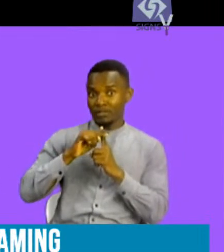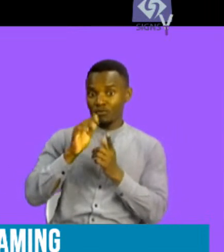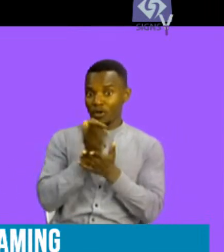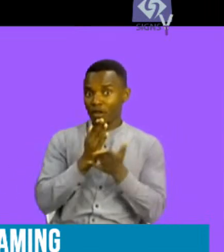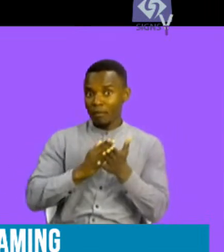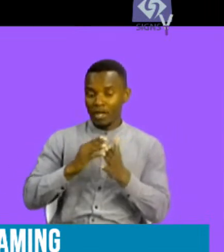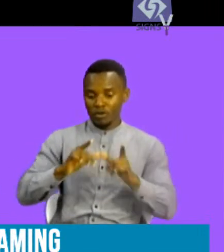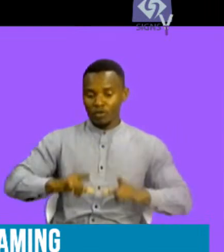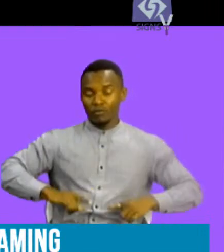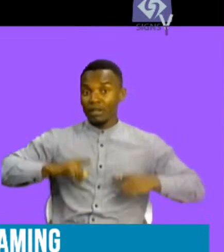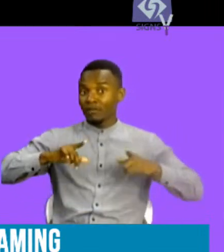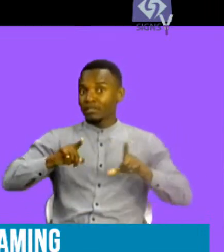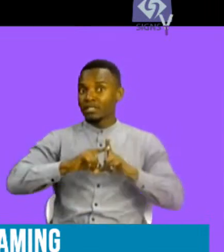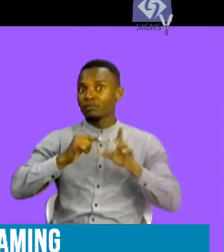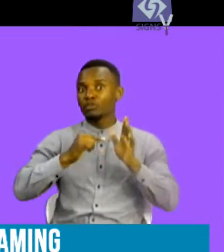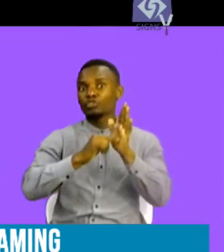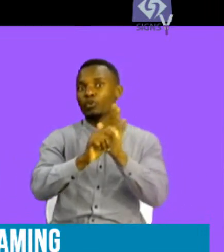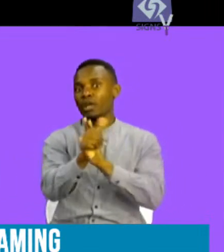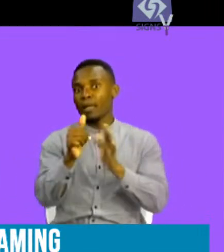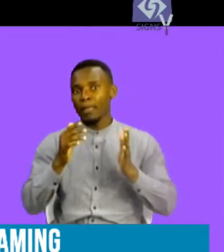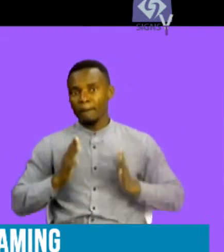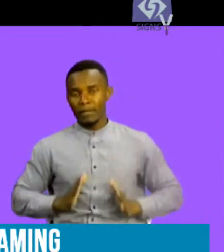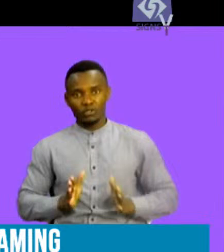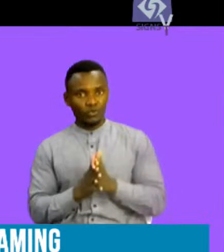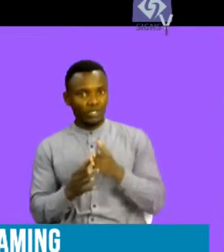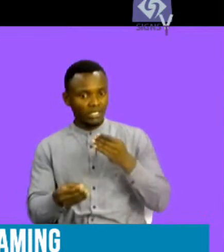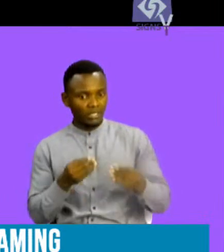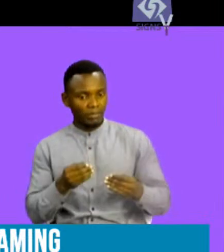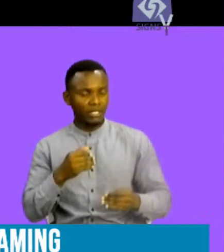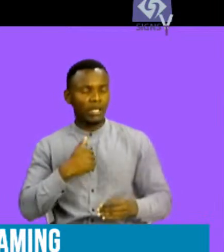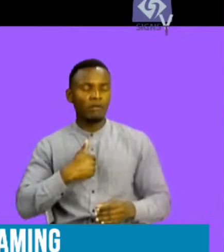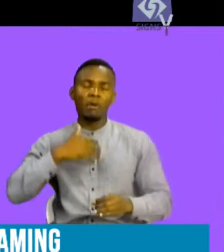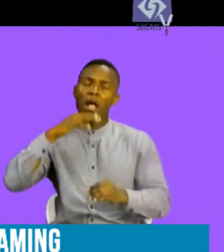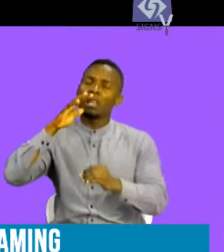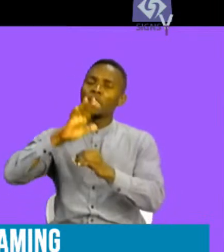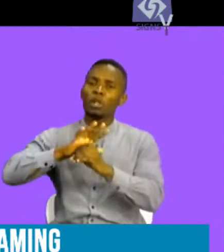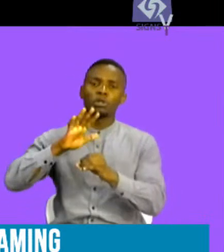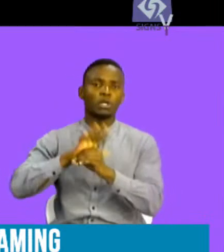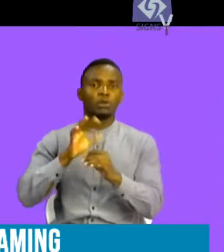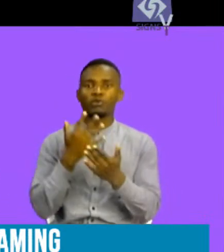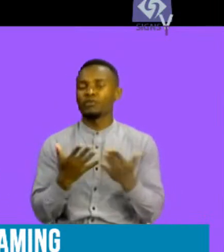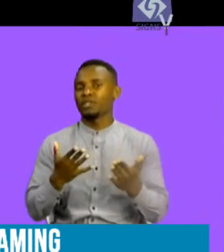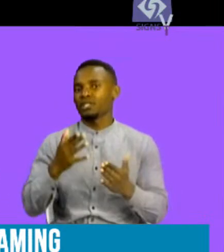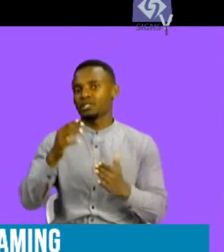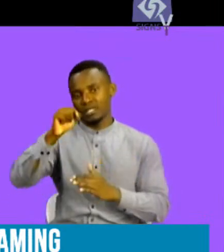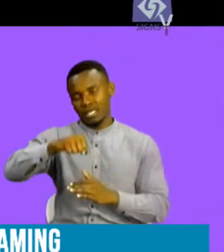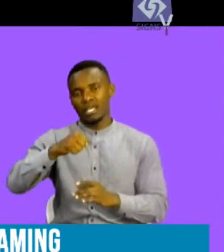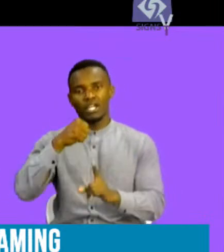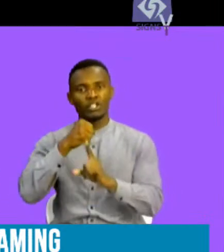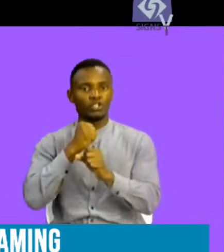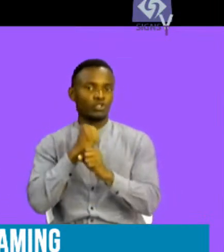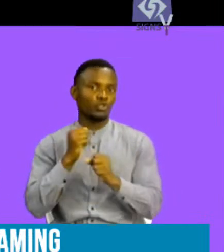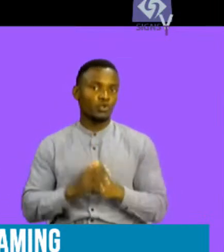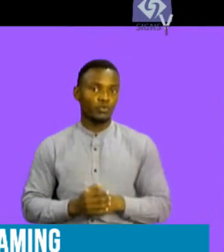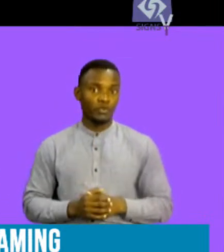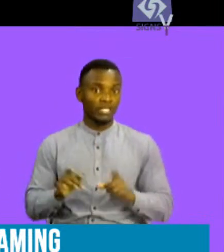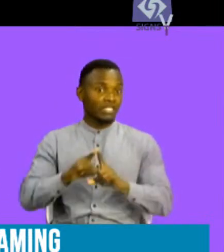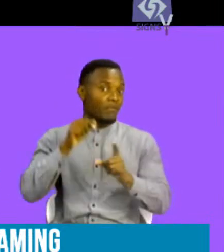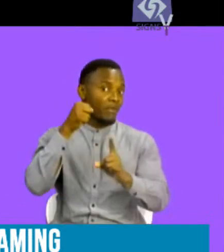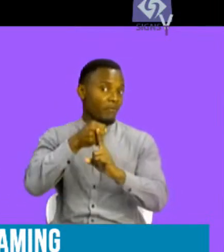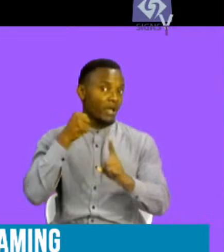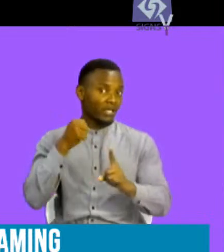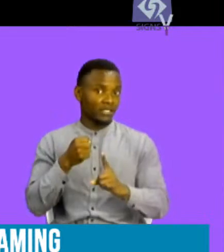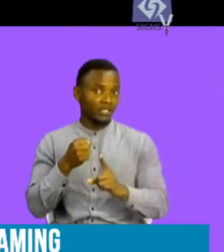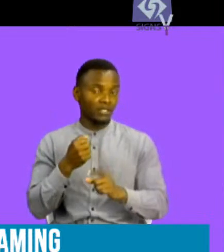that there is so much they can do, and also impacting on the communities. Because the fact that community